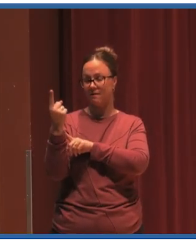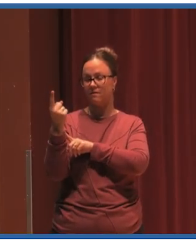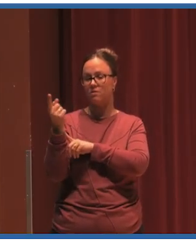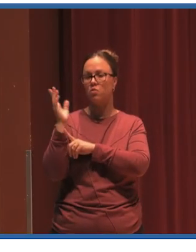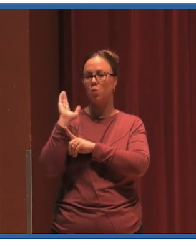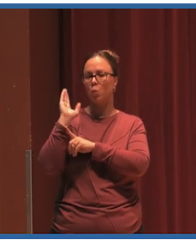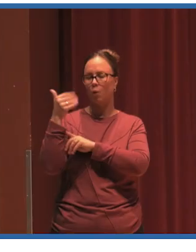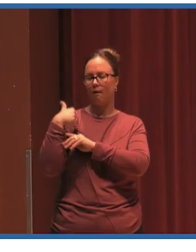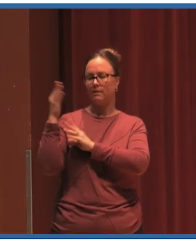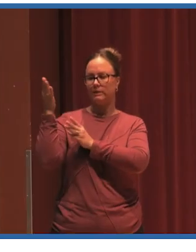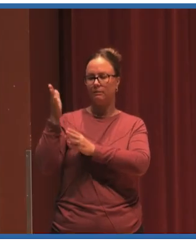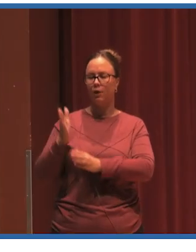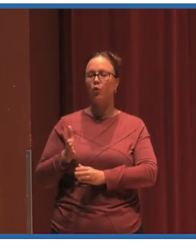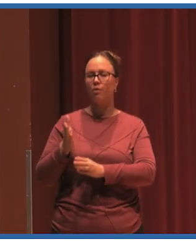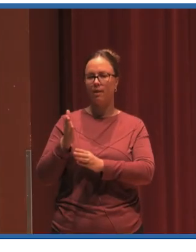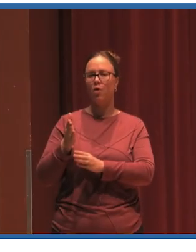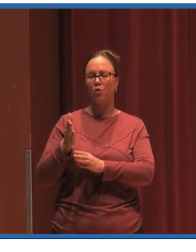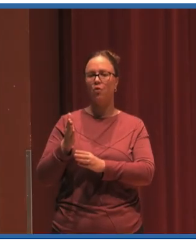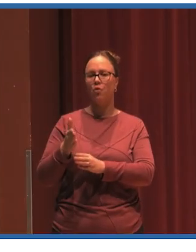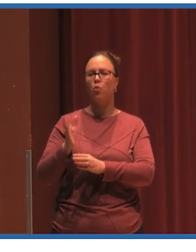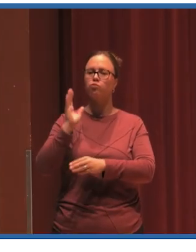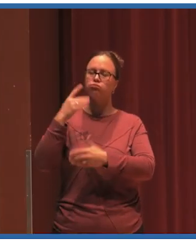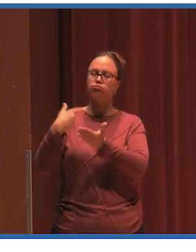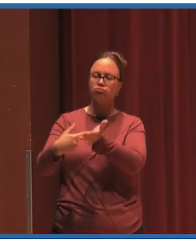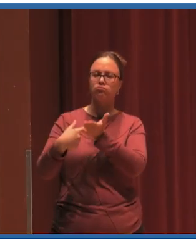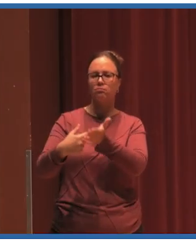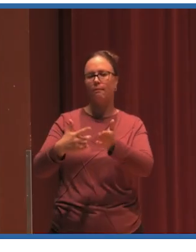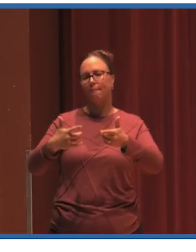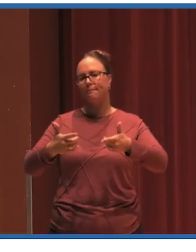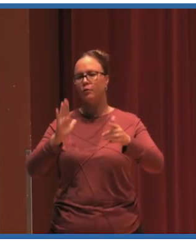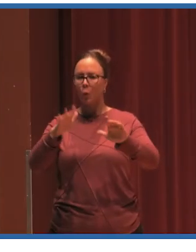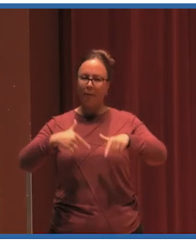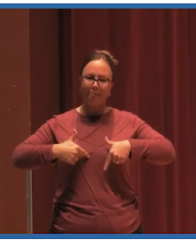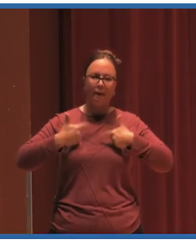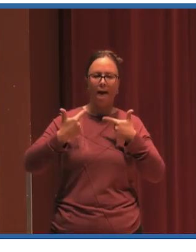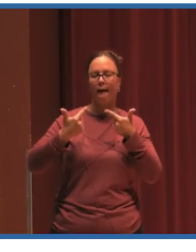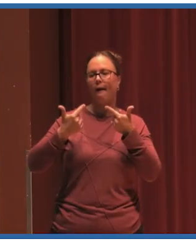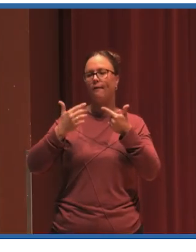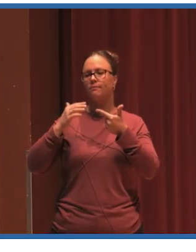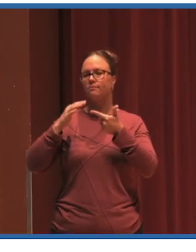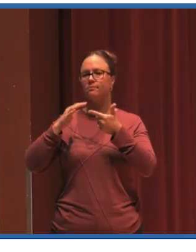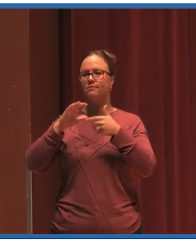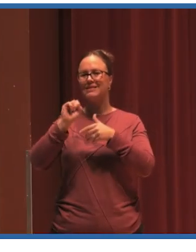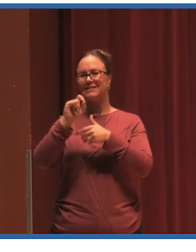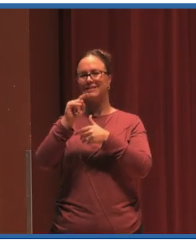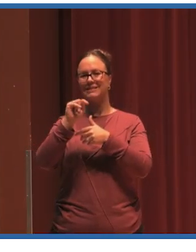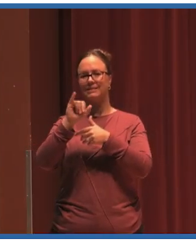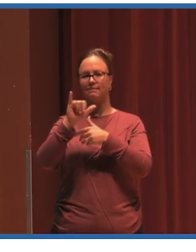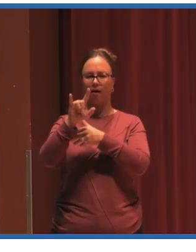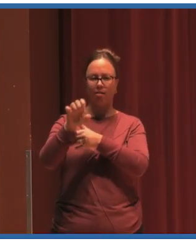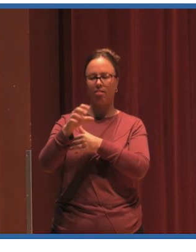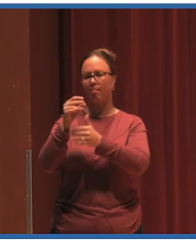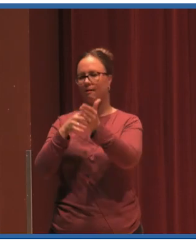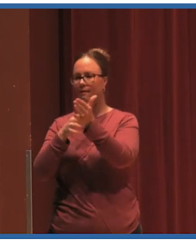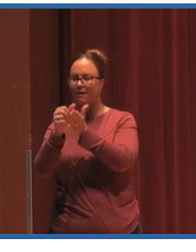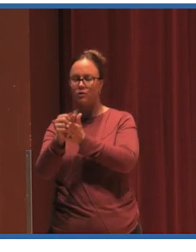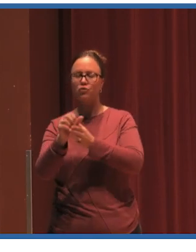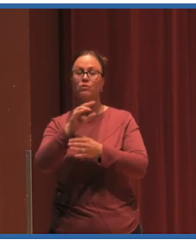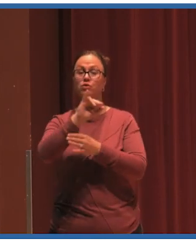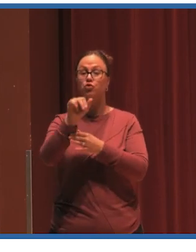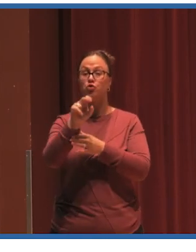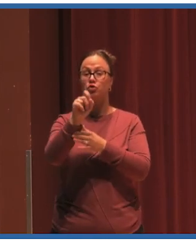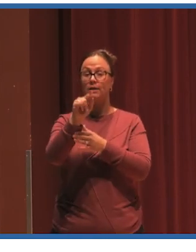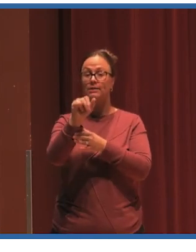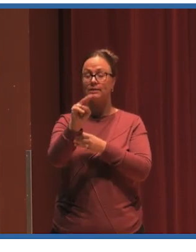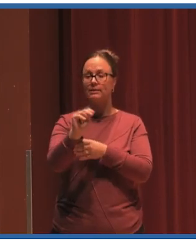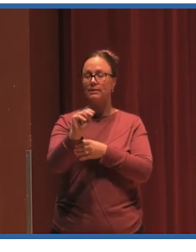a speaker there. Dean Ornish is going to be there talking about lifestyle and cancer. And Jesse Bell is going to be speaking about his